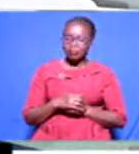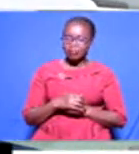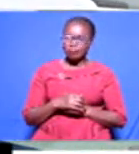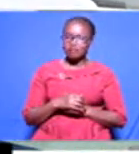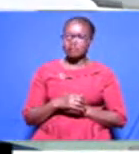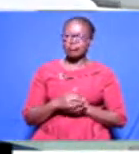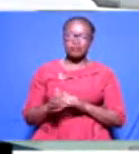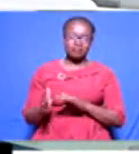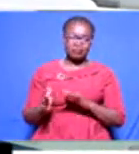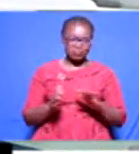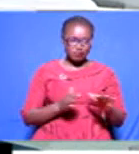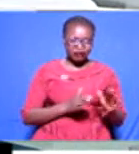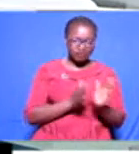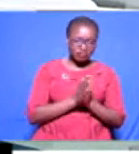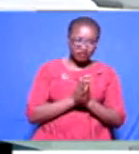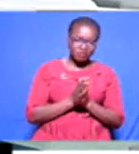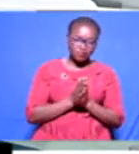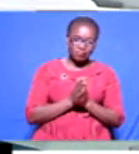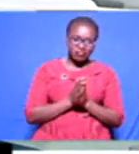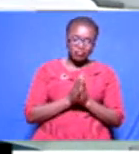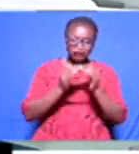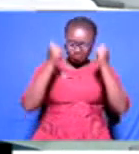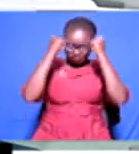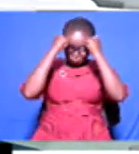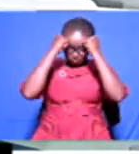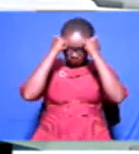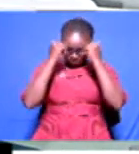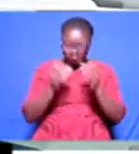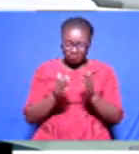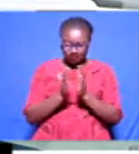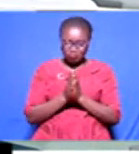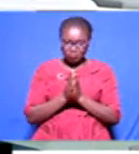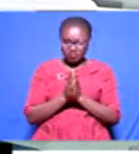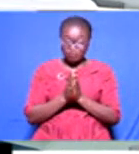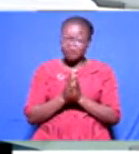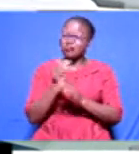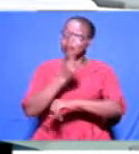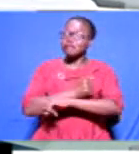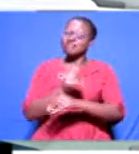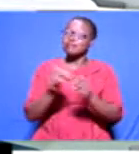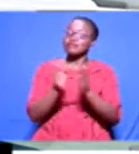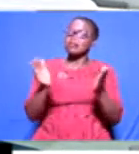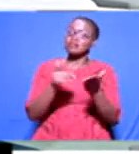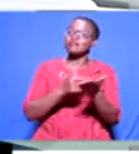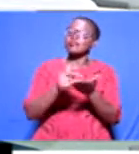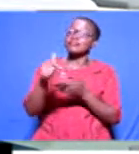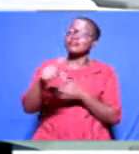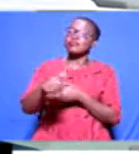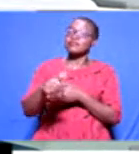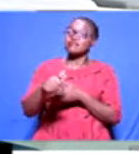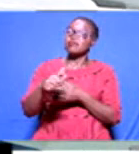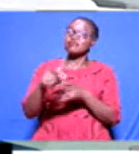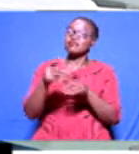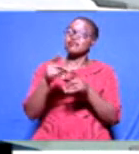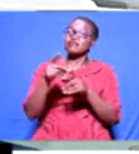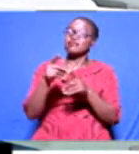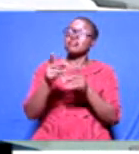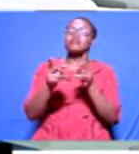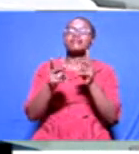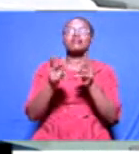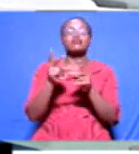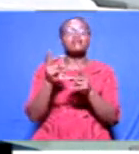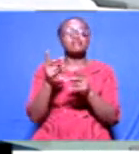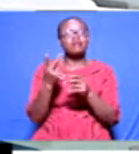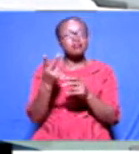Now, on education, schools across the country reopen this week in the 2022 academic year after